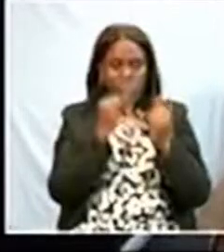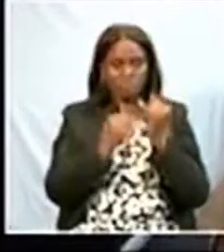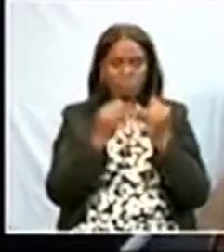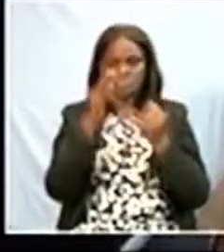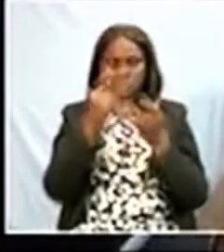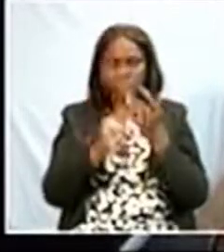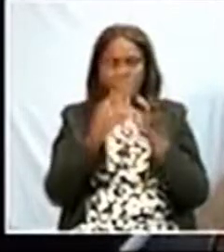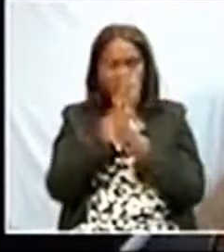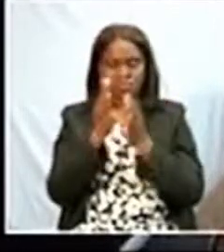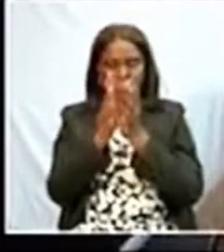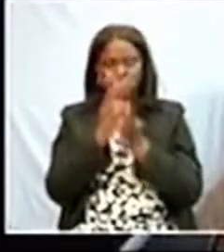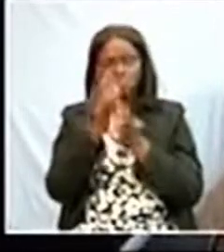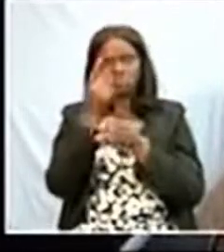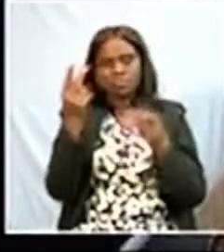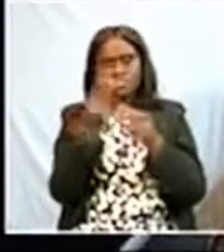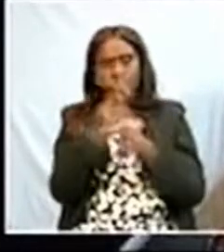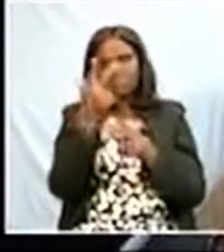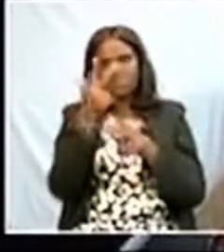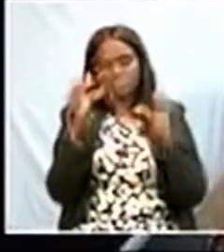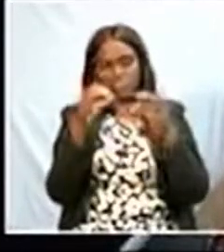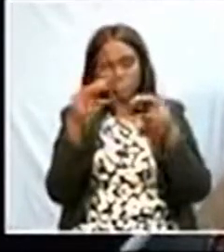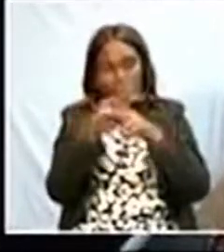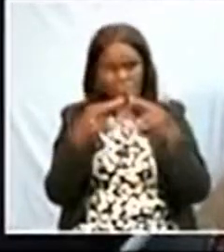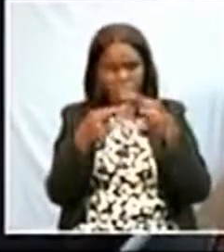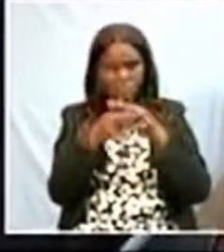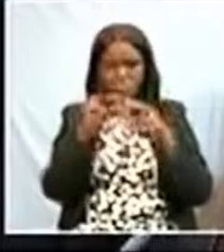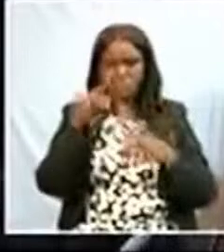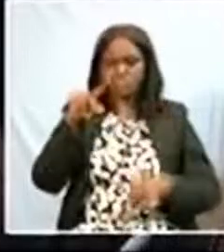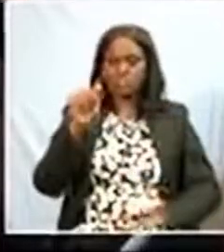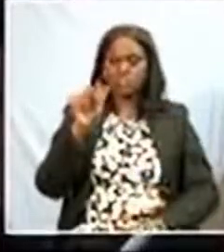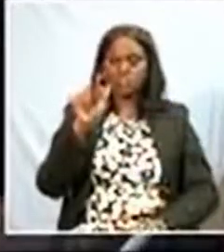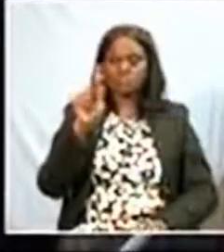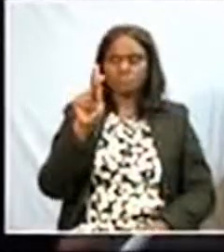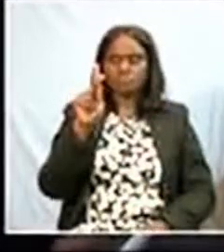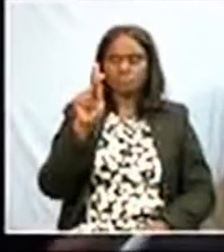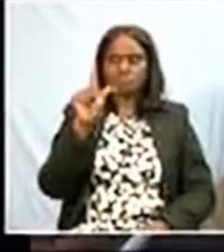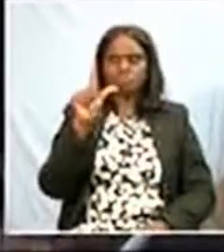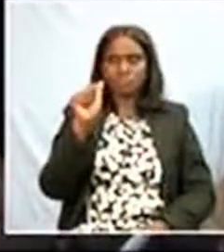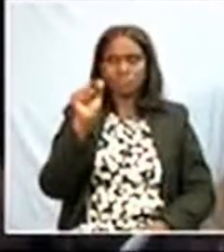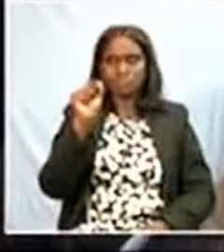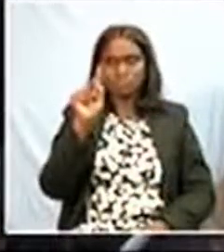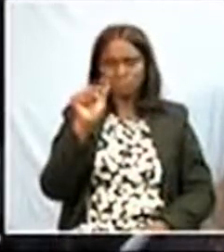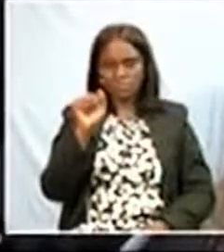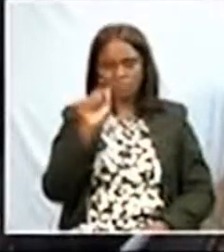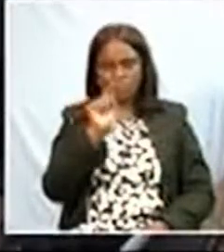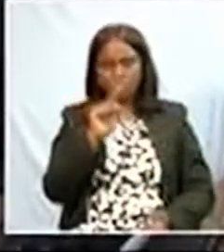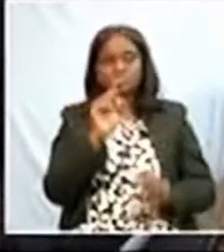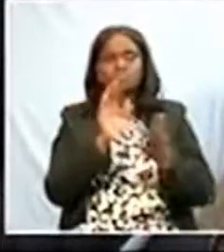Of construction of 1x3 classroom block at Parkland Secondary School. Yes. This school,